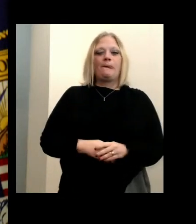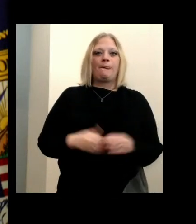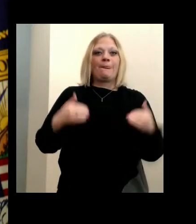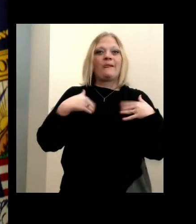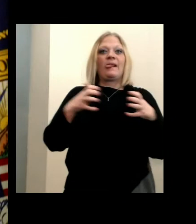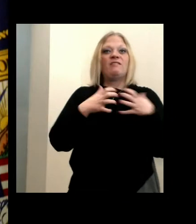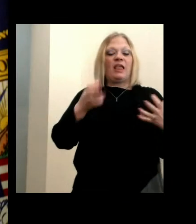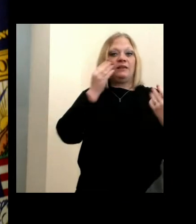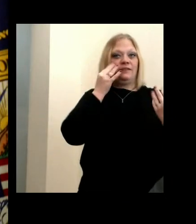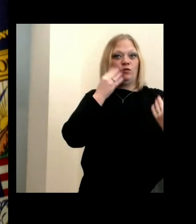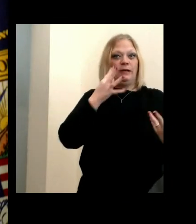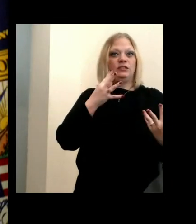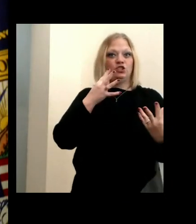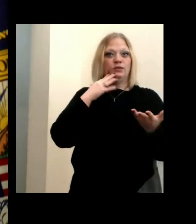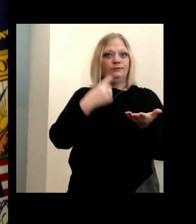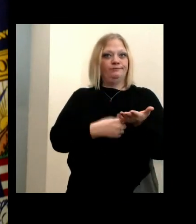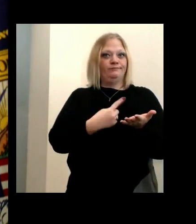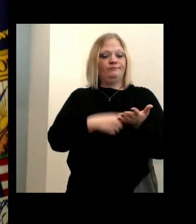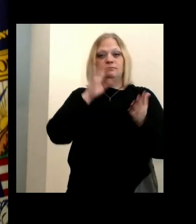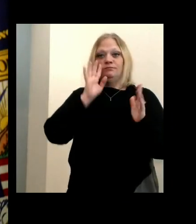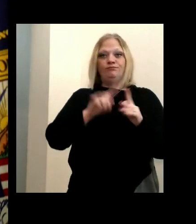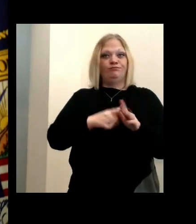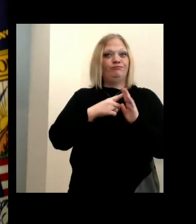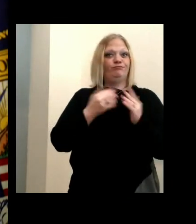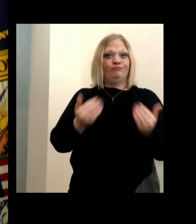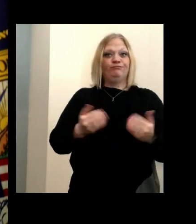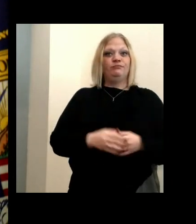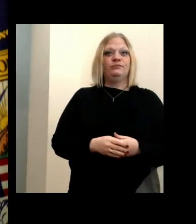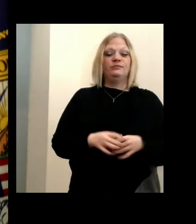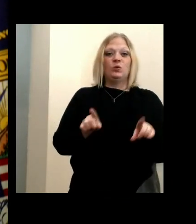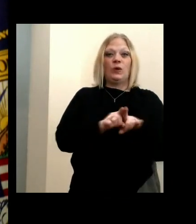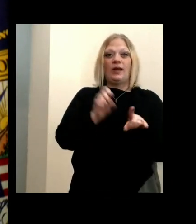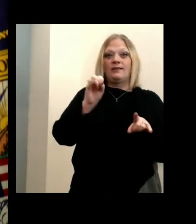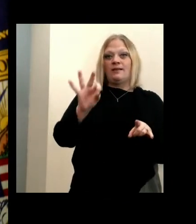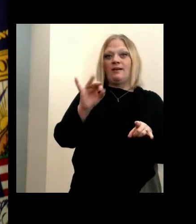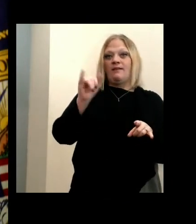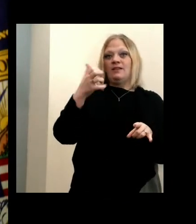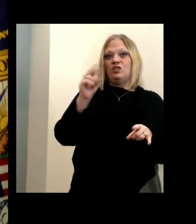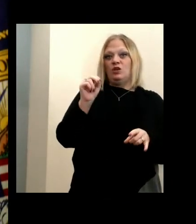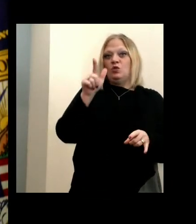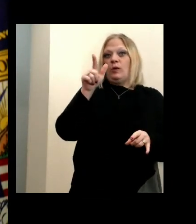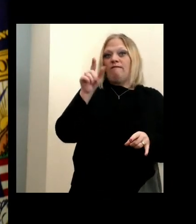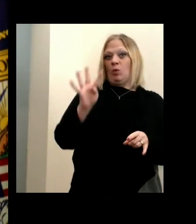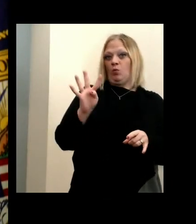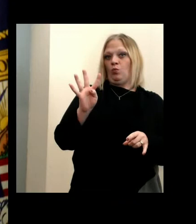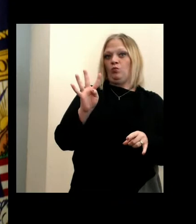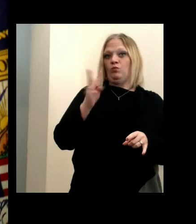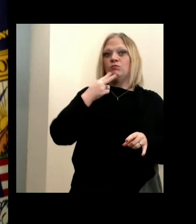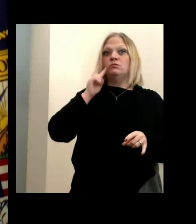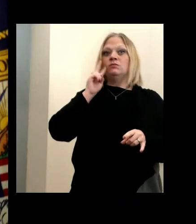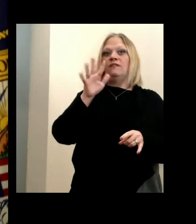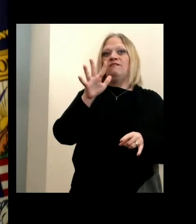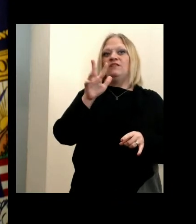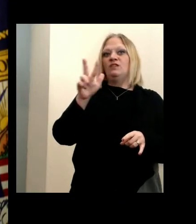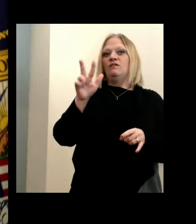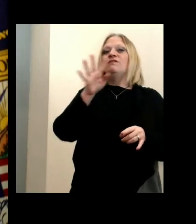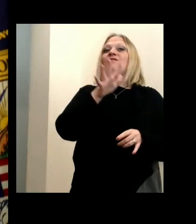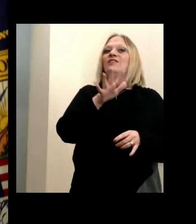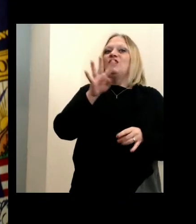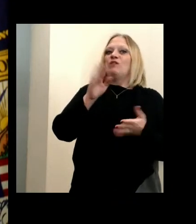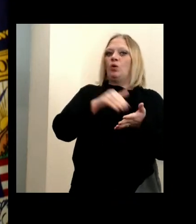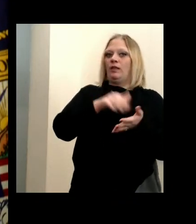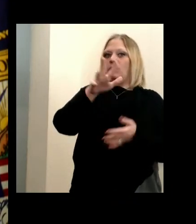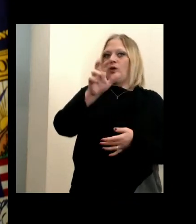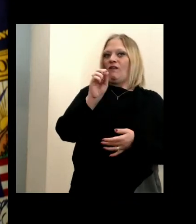to go through, so let's start. As of January 24th, there are 54,305